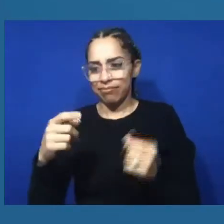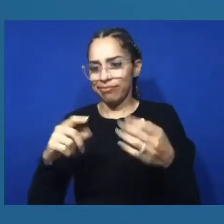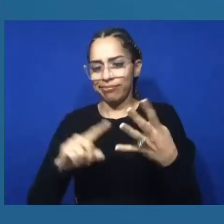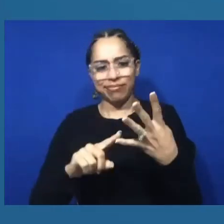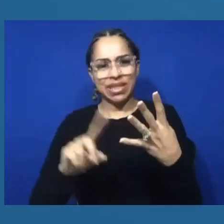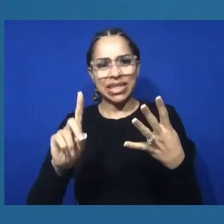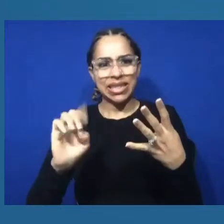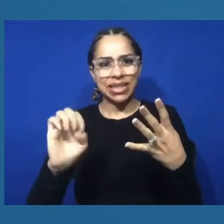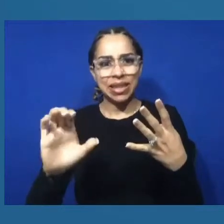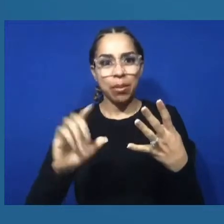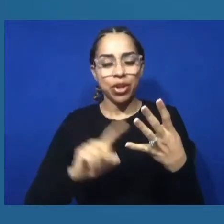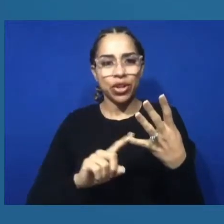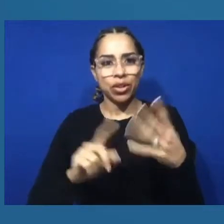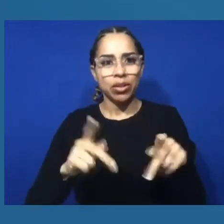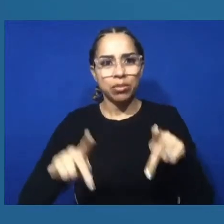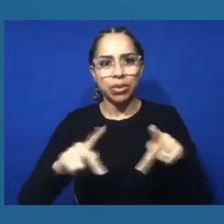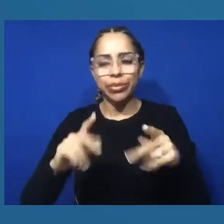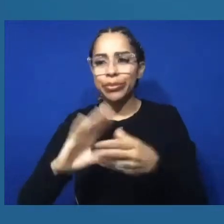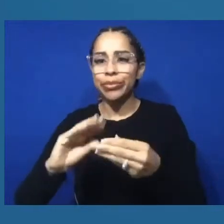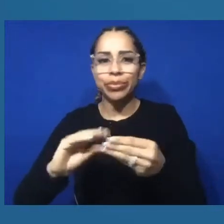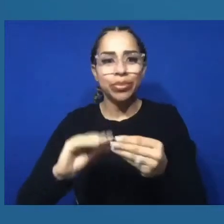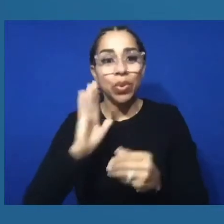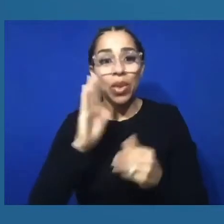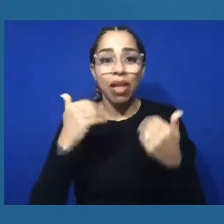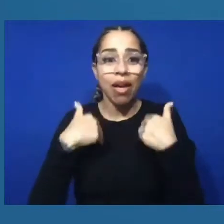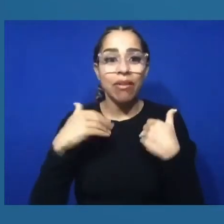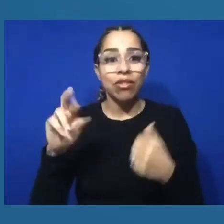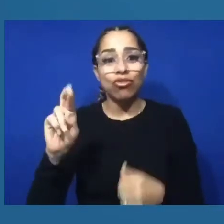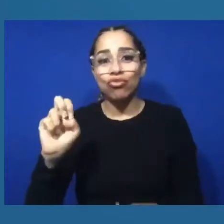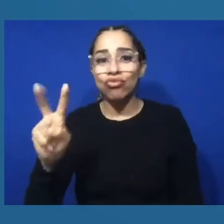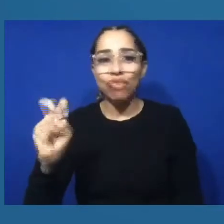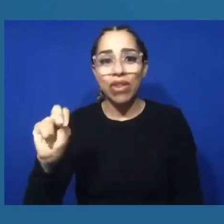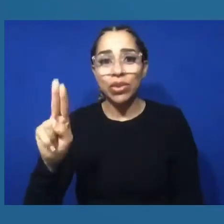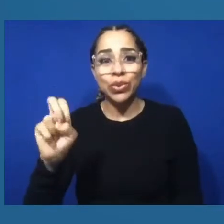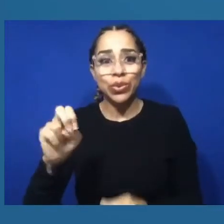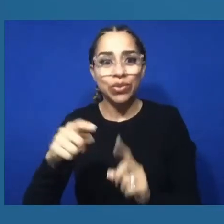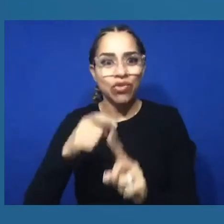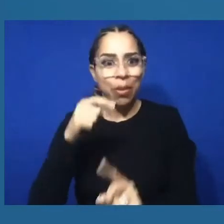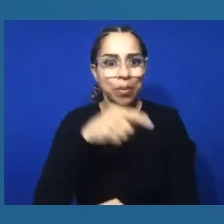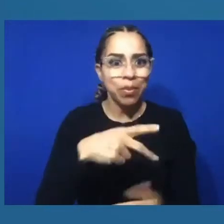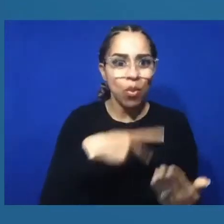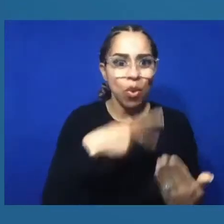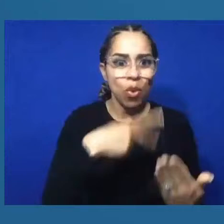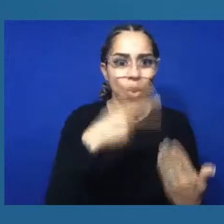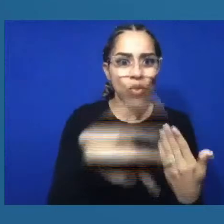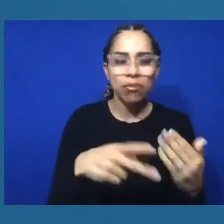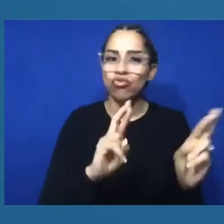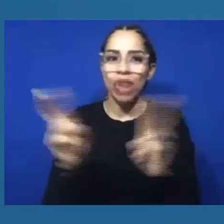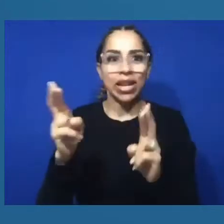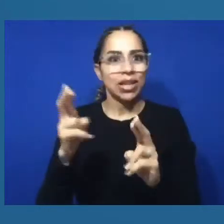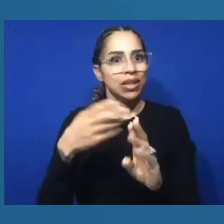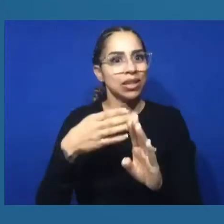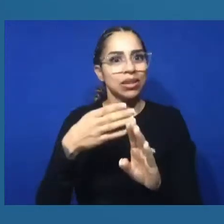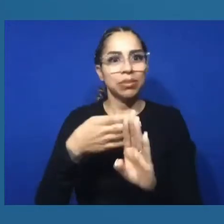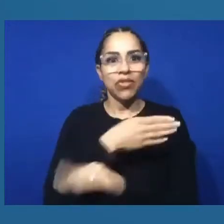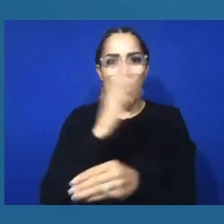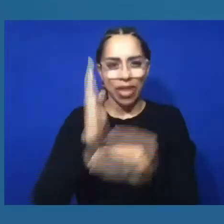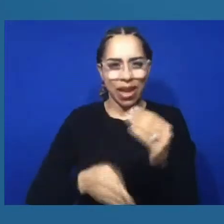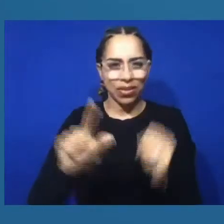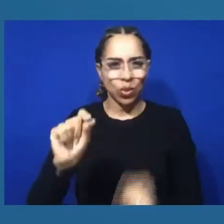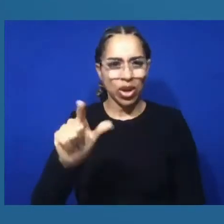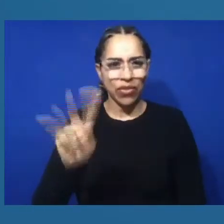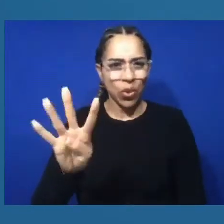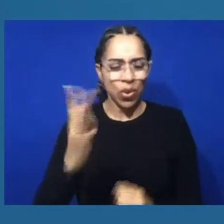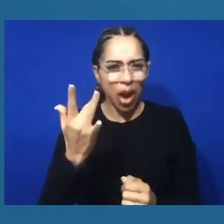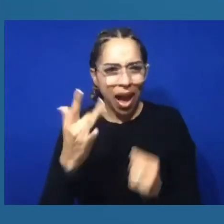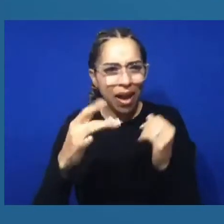revenues from this program by the end of this year. So why the delay? What led to that decision? This is a very complicated program. We have to get it